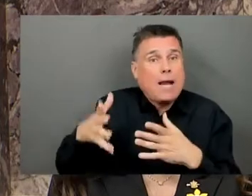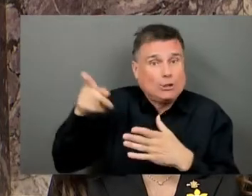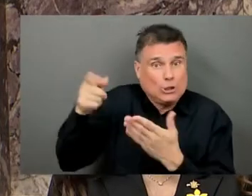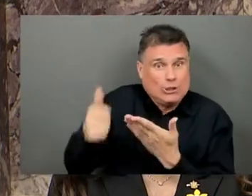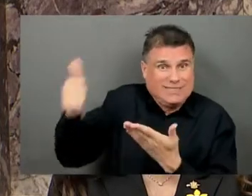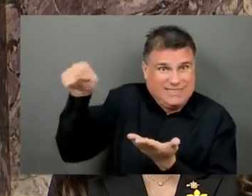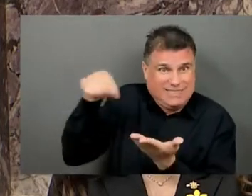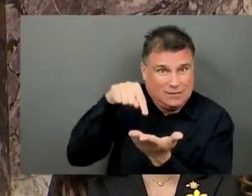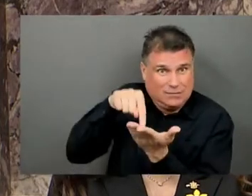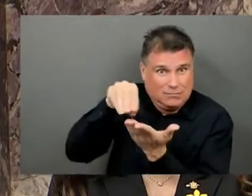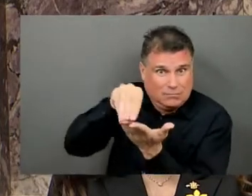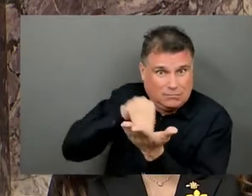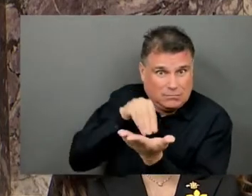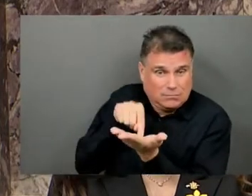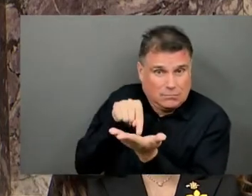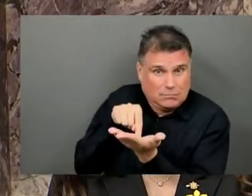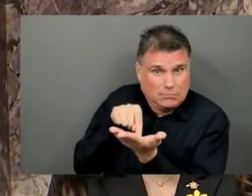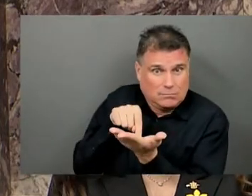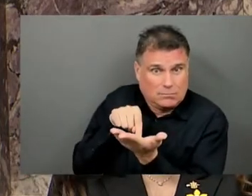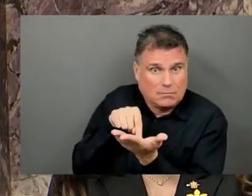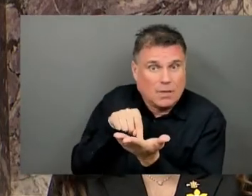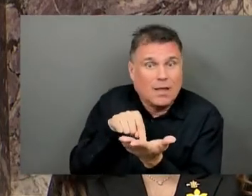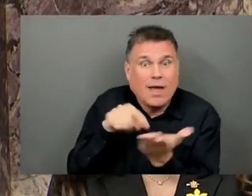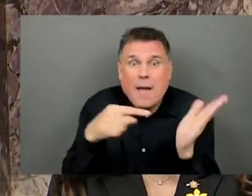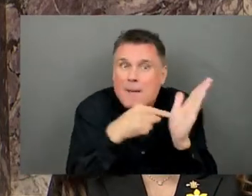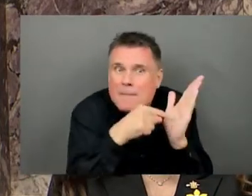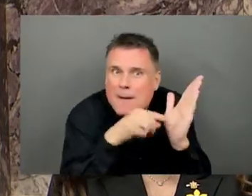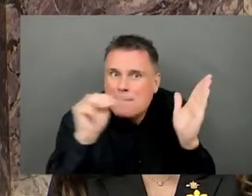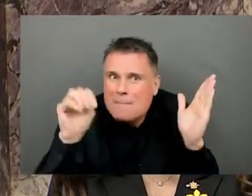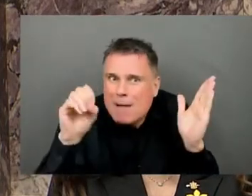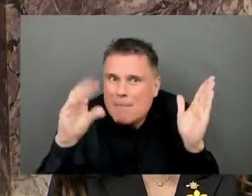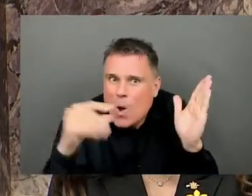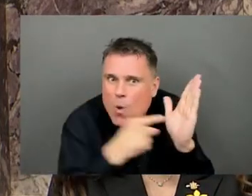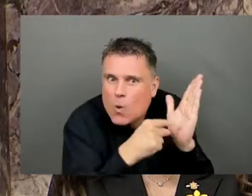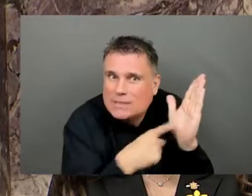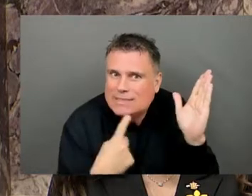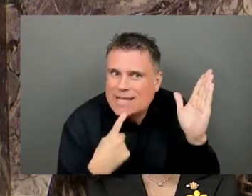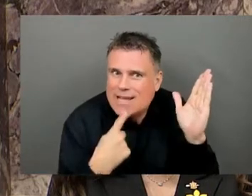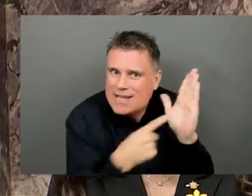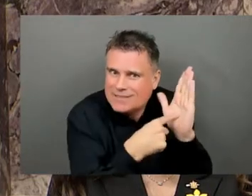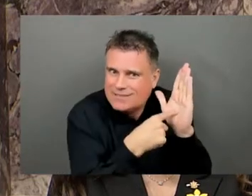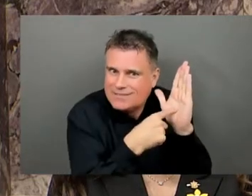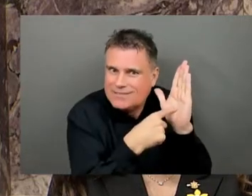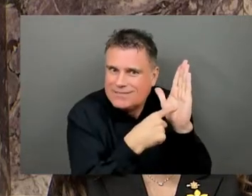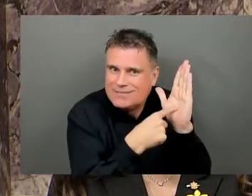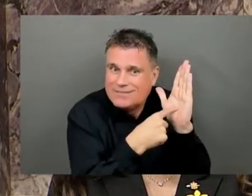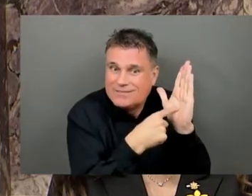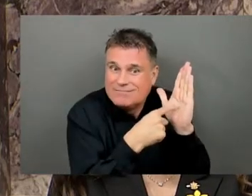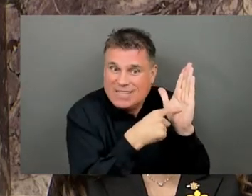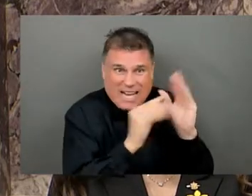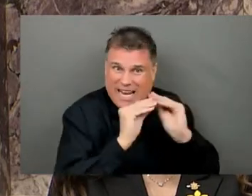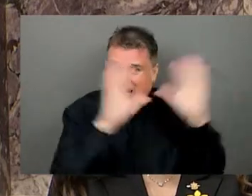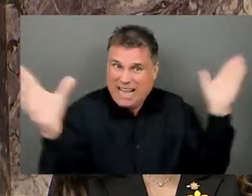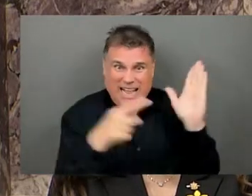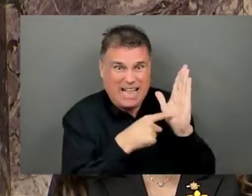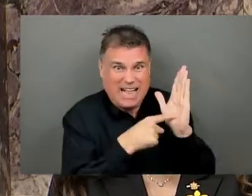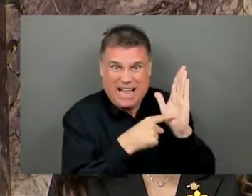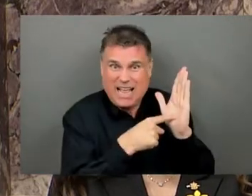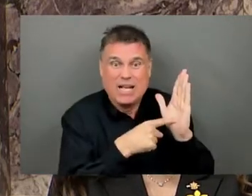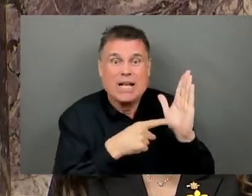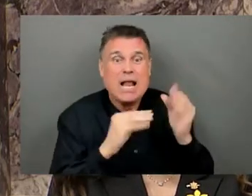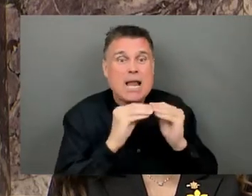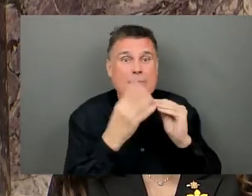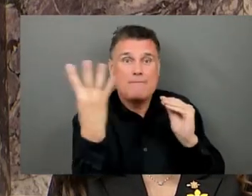Let me remind the minister how clearly the information is articulated. Item 4, patients can